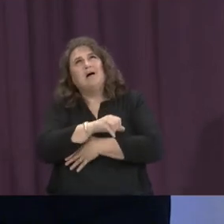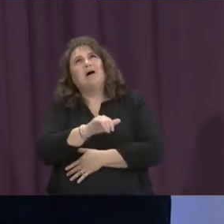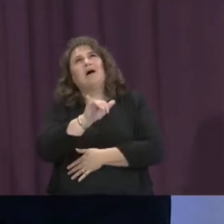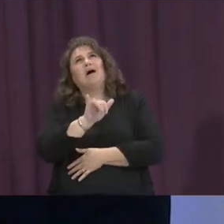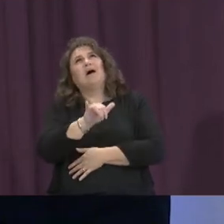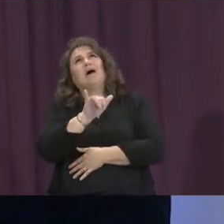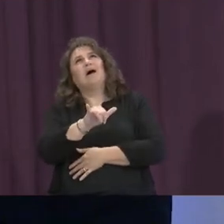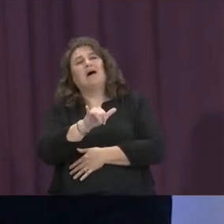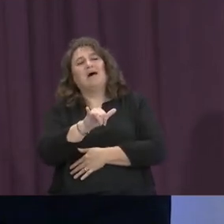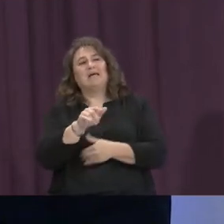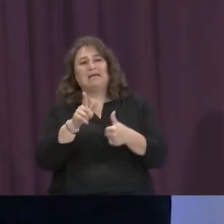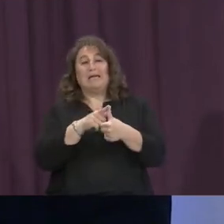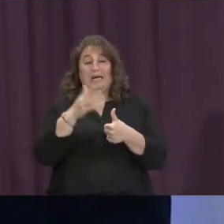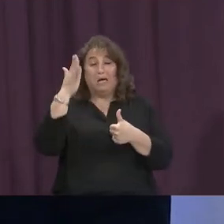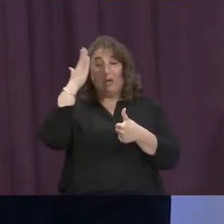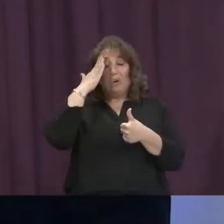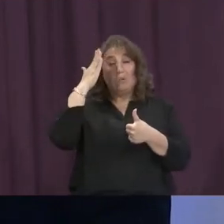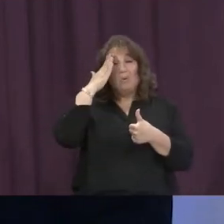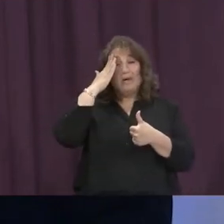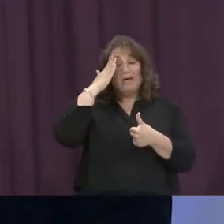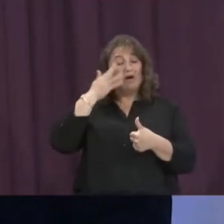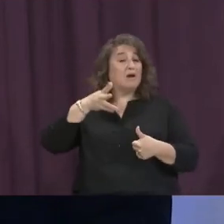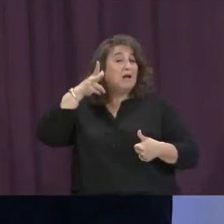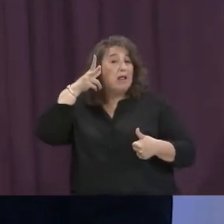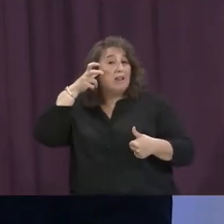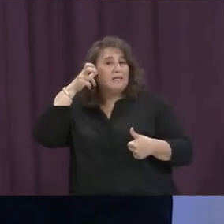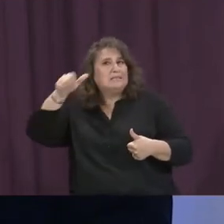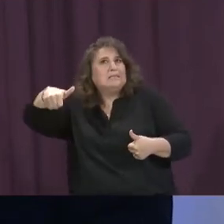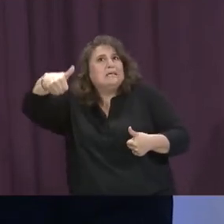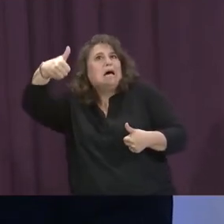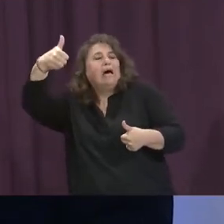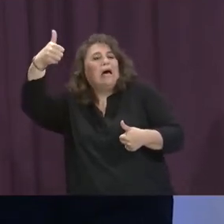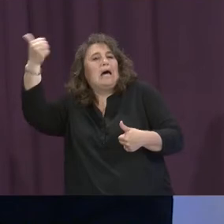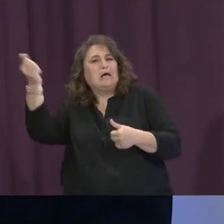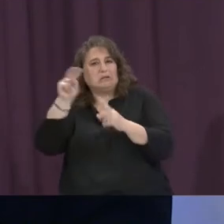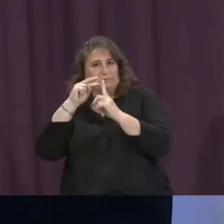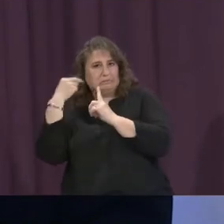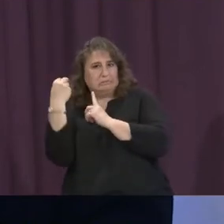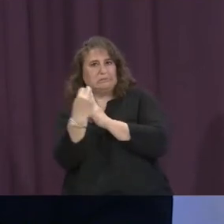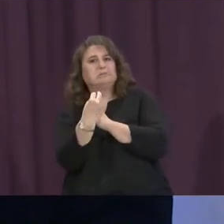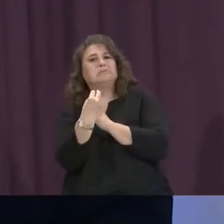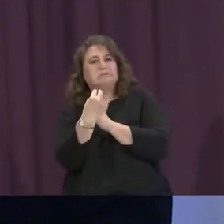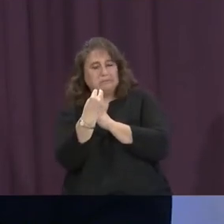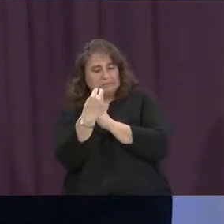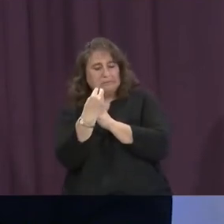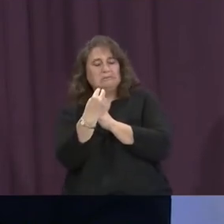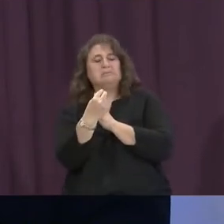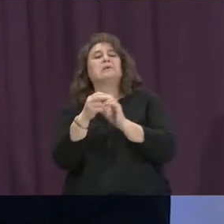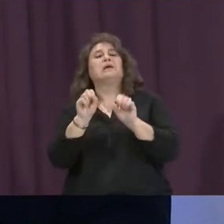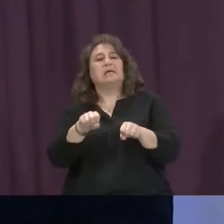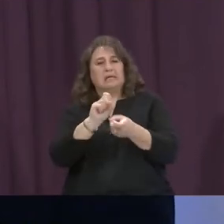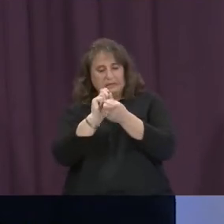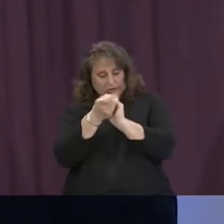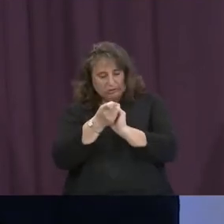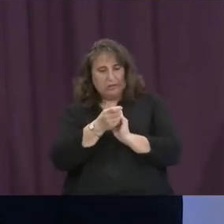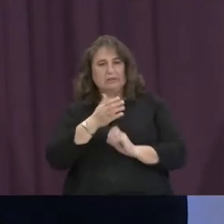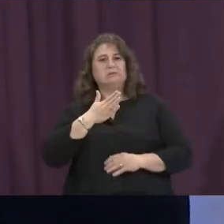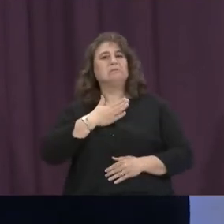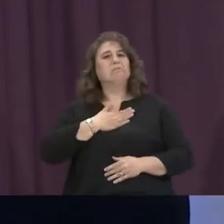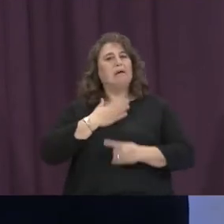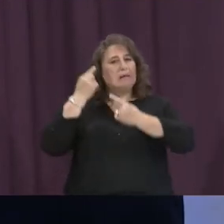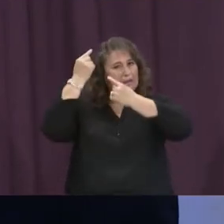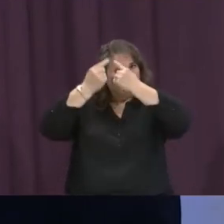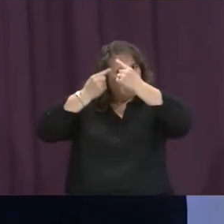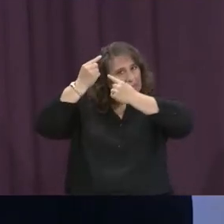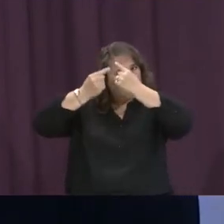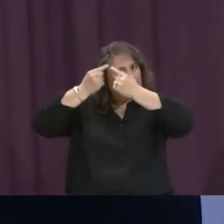aware and being open to hearing other people's viewpoints and that, that could change how you think about even how you think